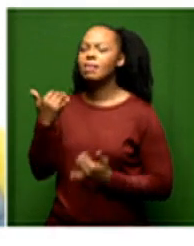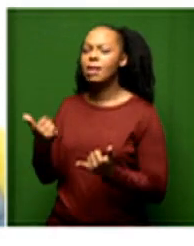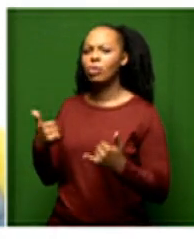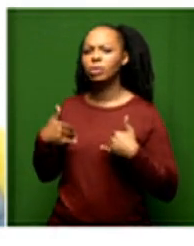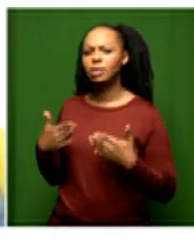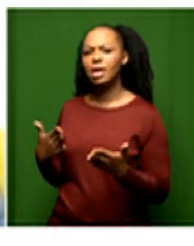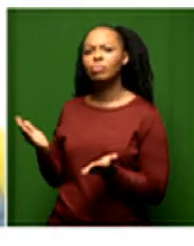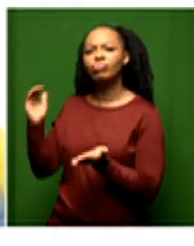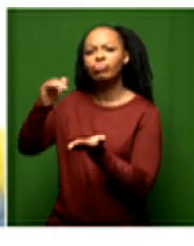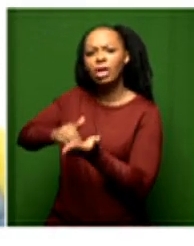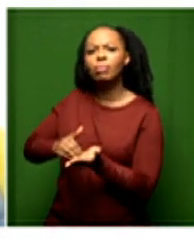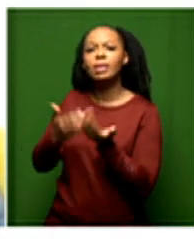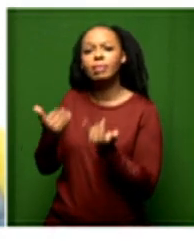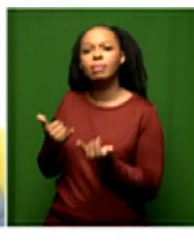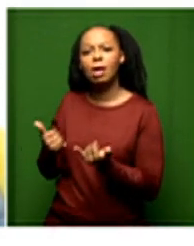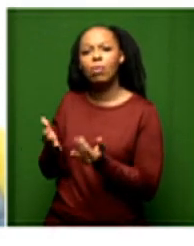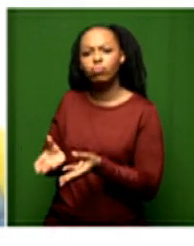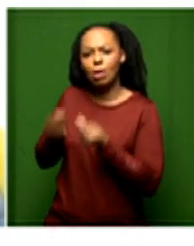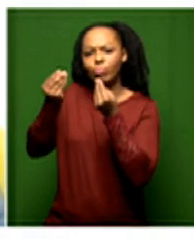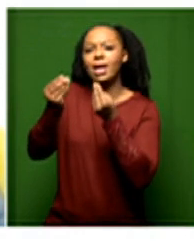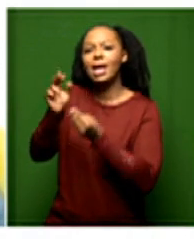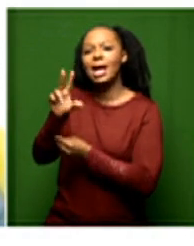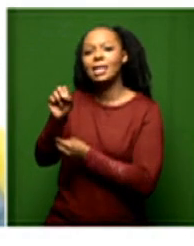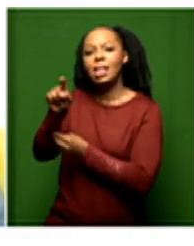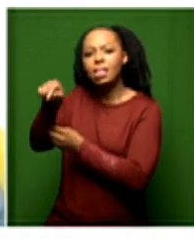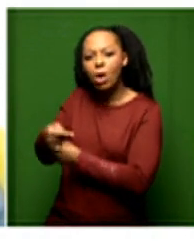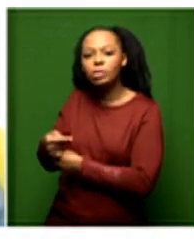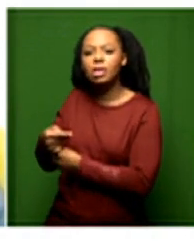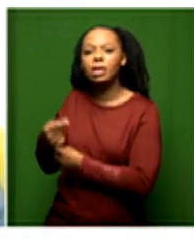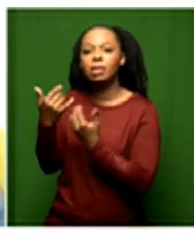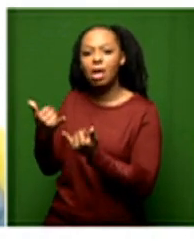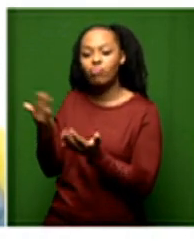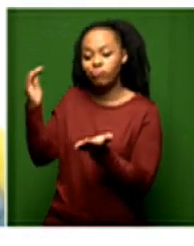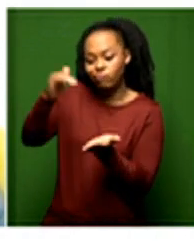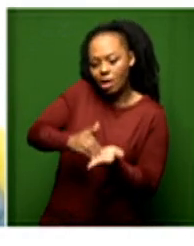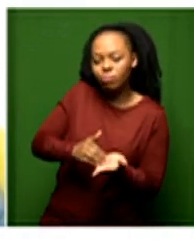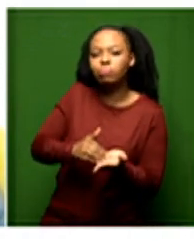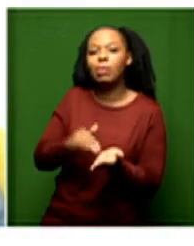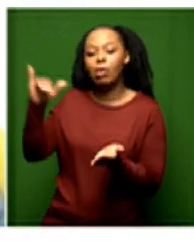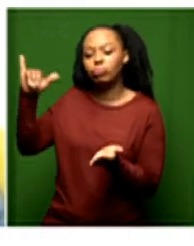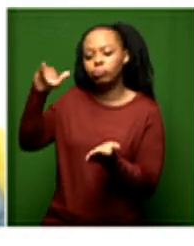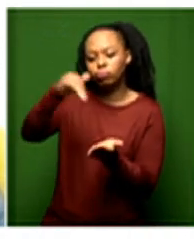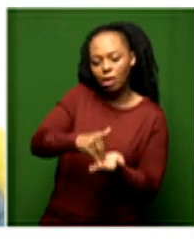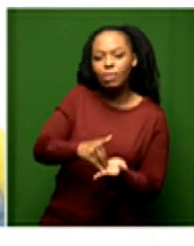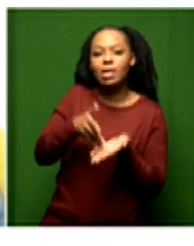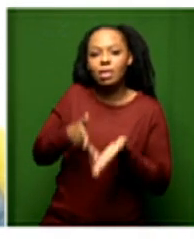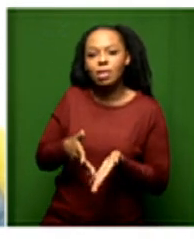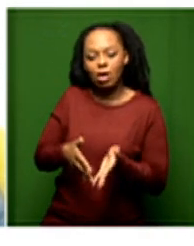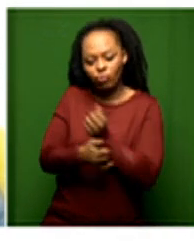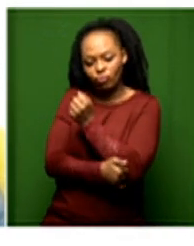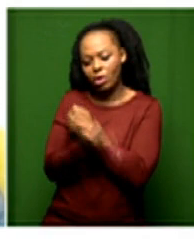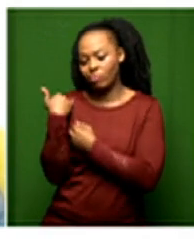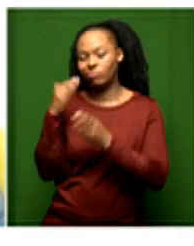the J&J vaccine. So a batch of 80,000 arrived in the country last night. And that, of course,